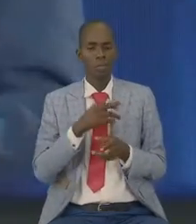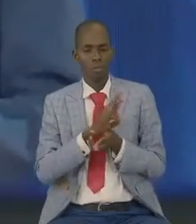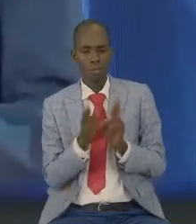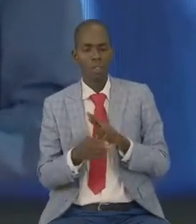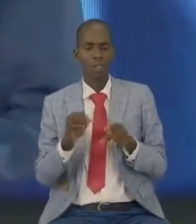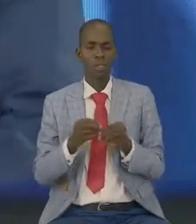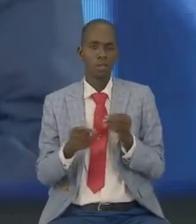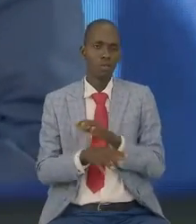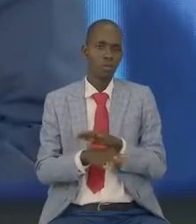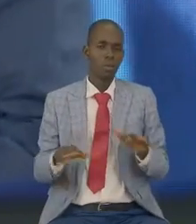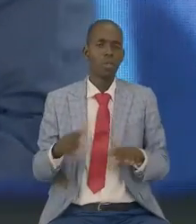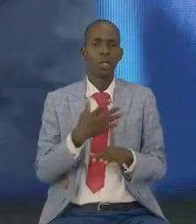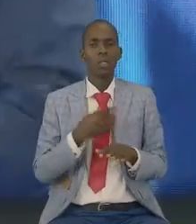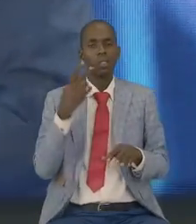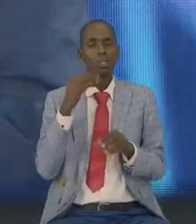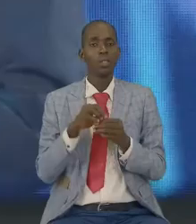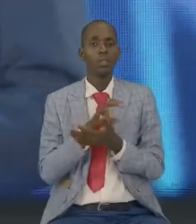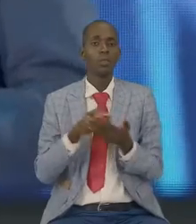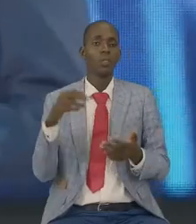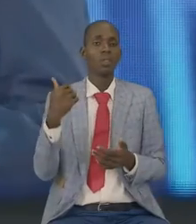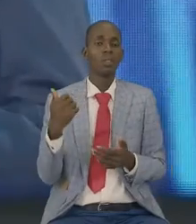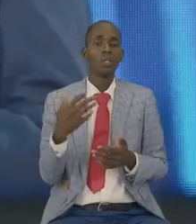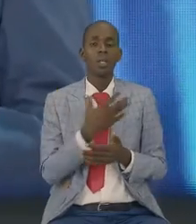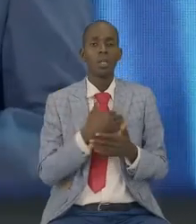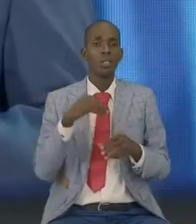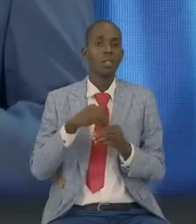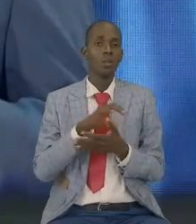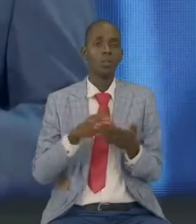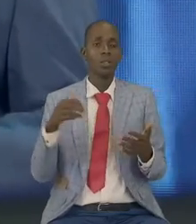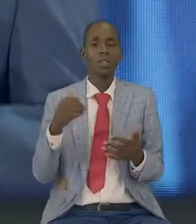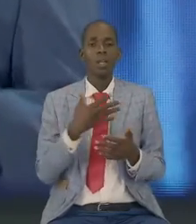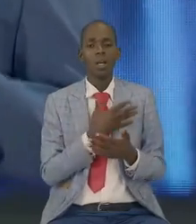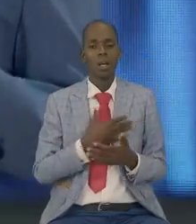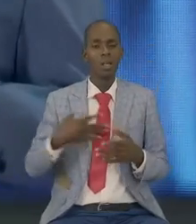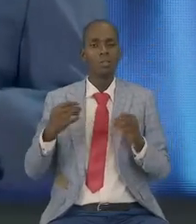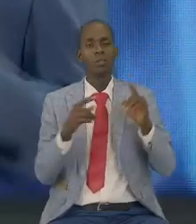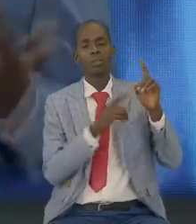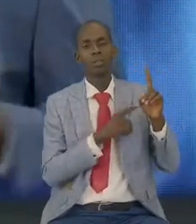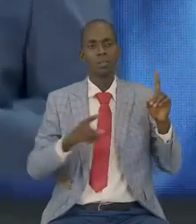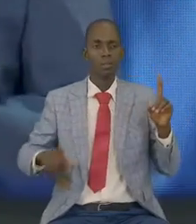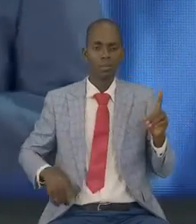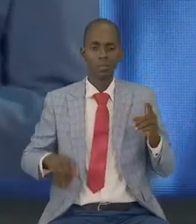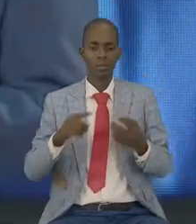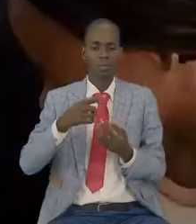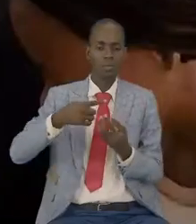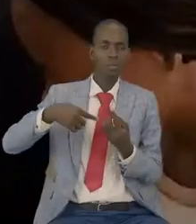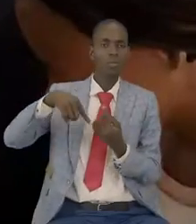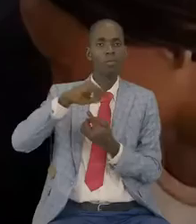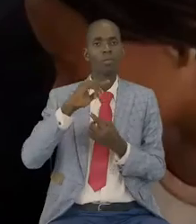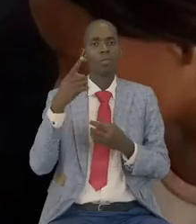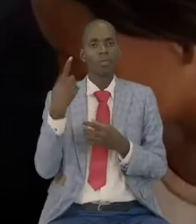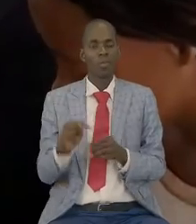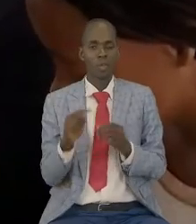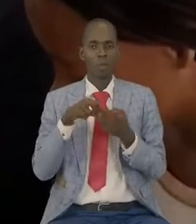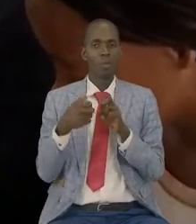ashes. And then you were looking at verse 10. In verse 10 it says, and the Lord turned the captivity of